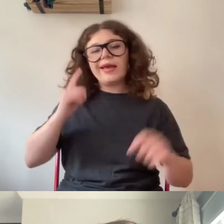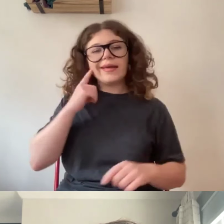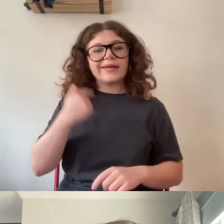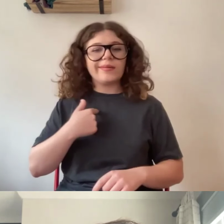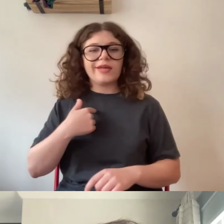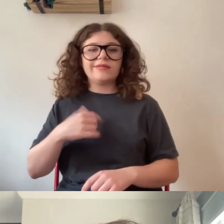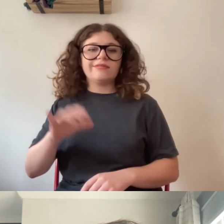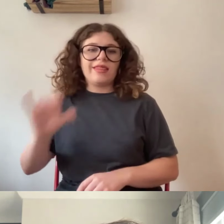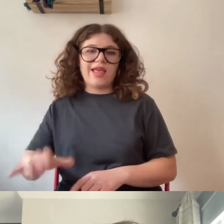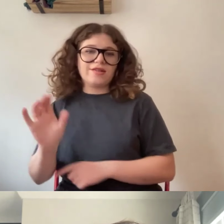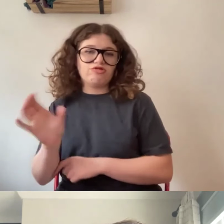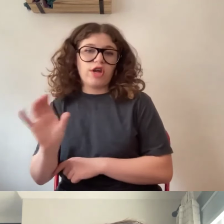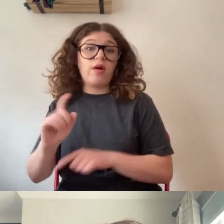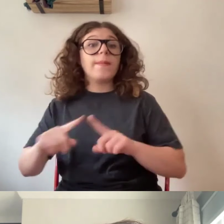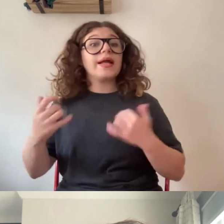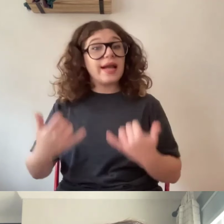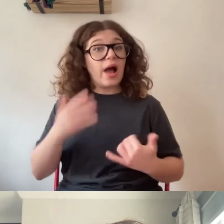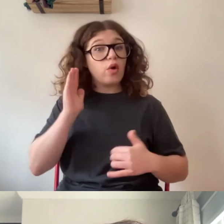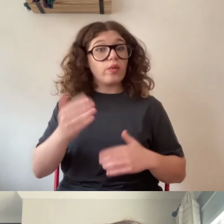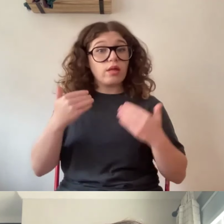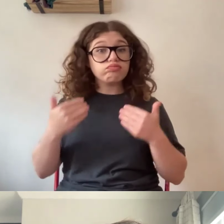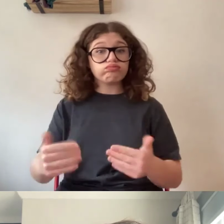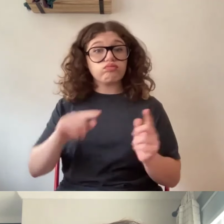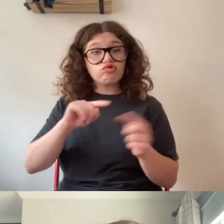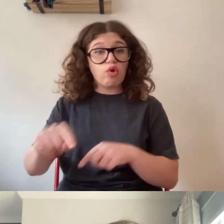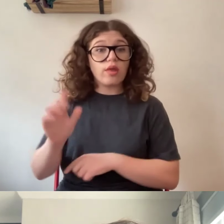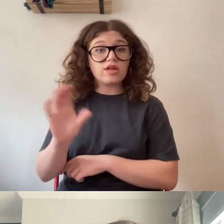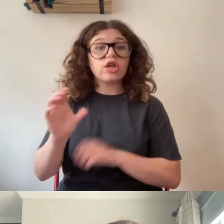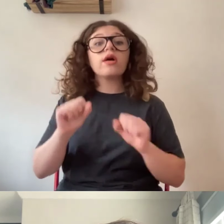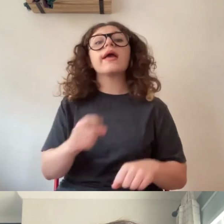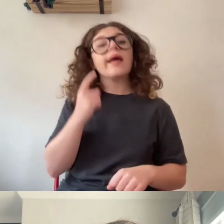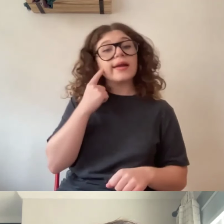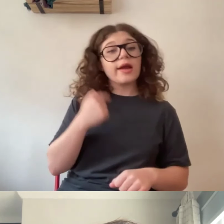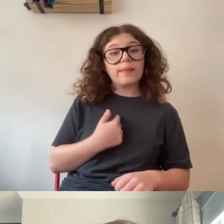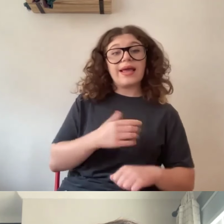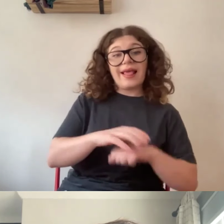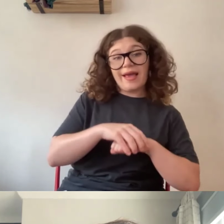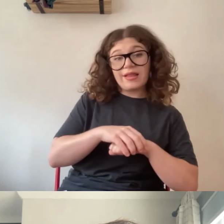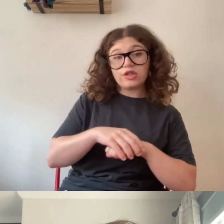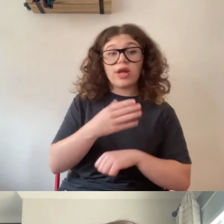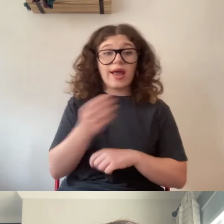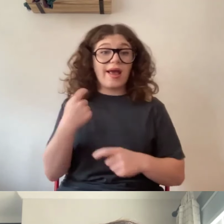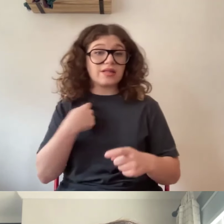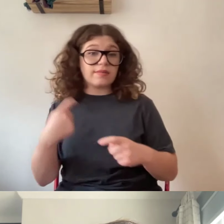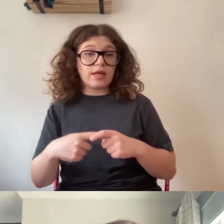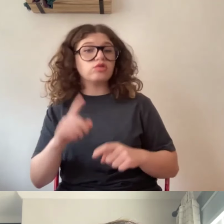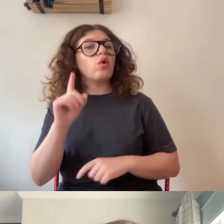I'm going to go to the channel and you're going to be able to hear me in English and in Spanish. So 1 second,